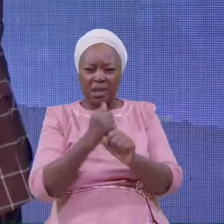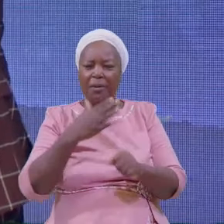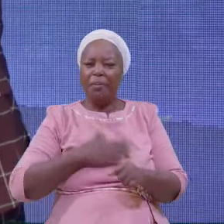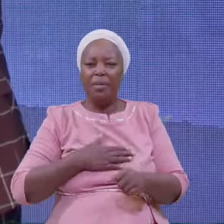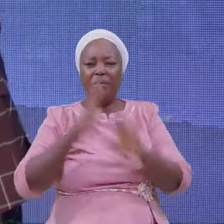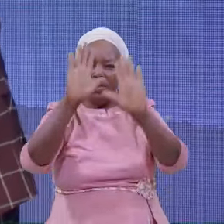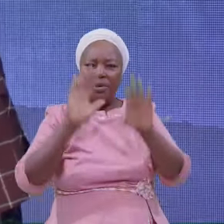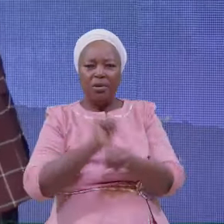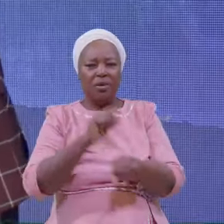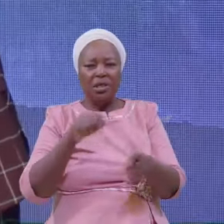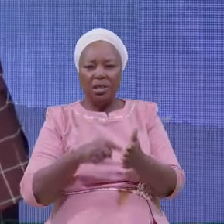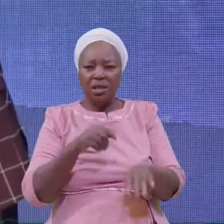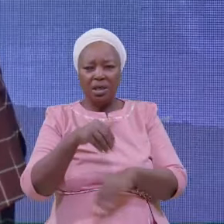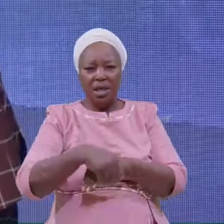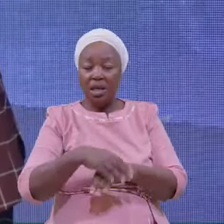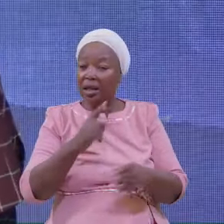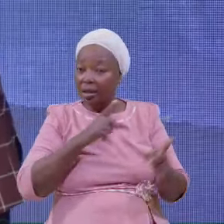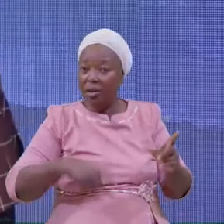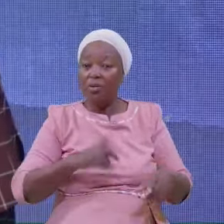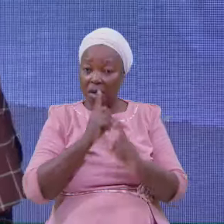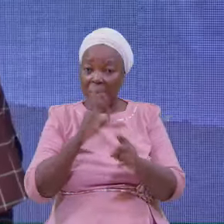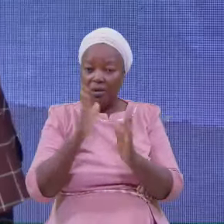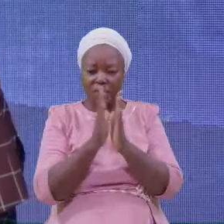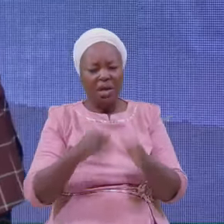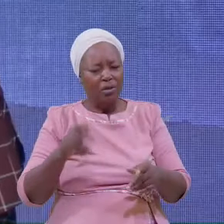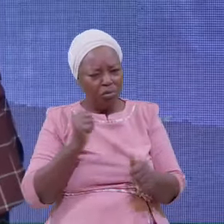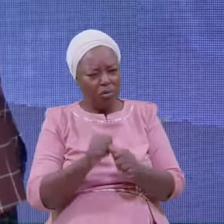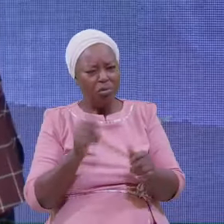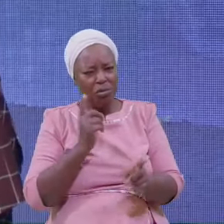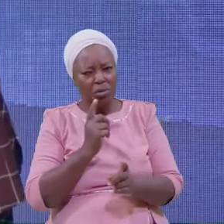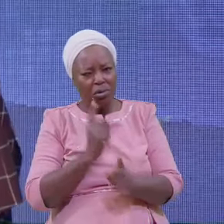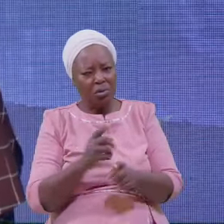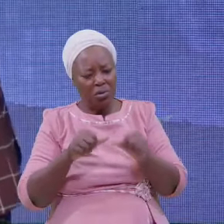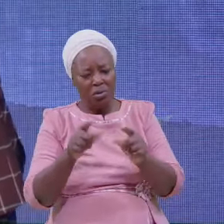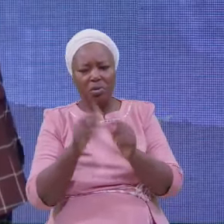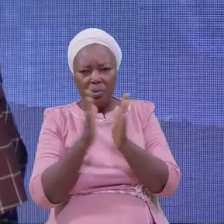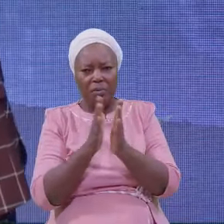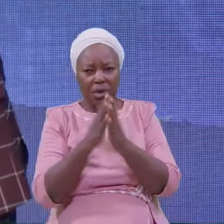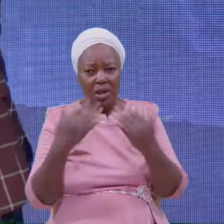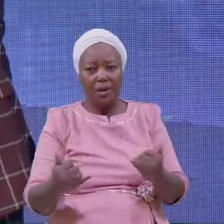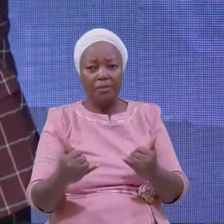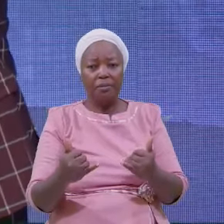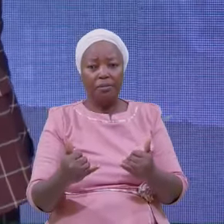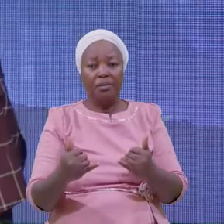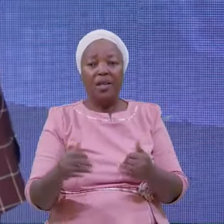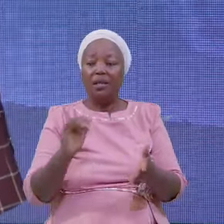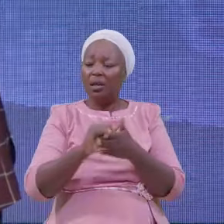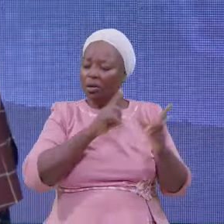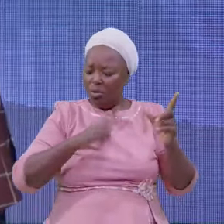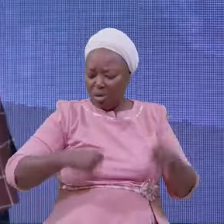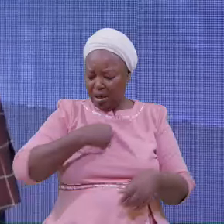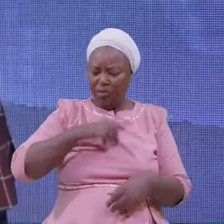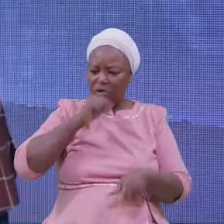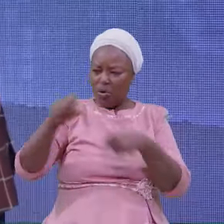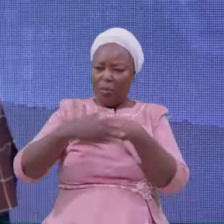Begin to talk to the Lord. Call upon the Lord. Call upon God. As I will not go empty-handed tonight. You must meet